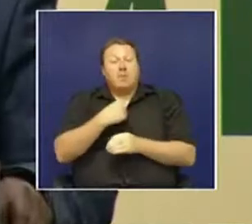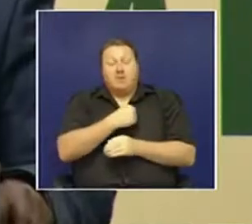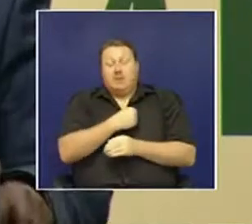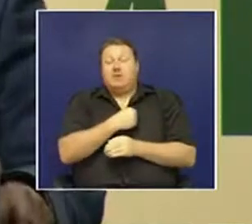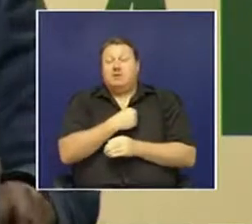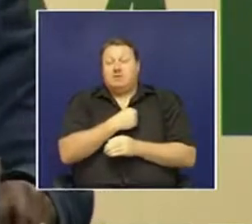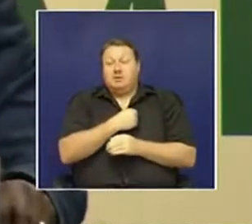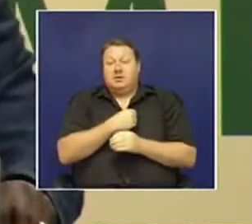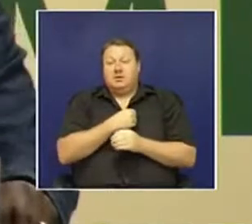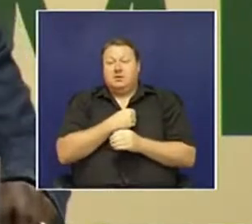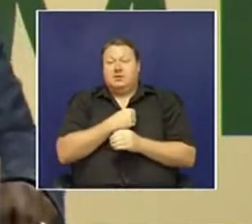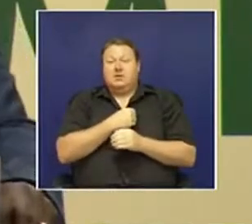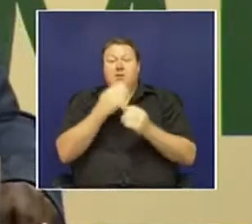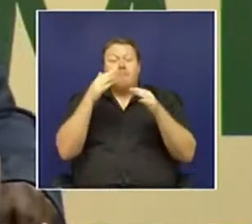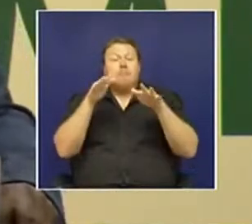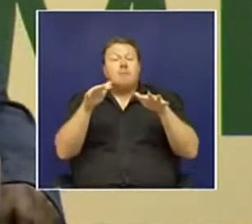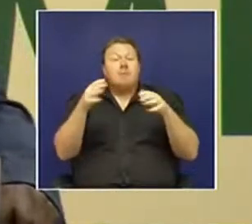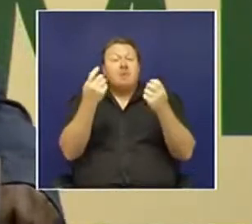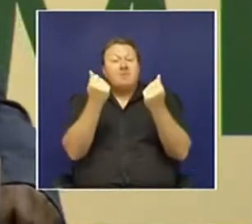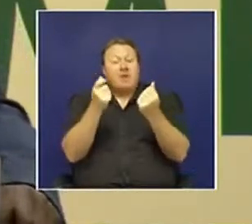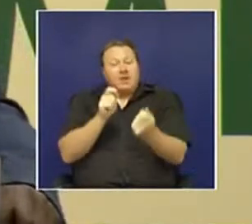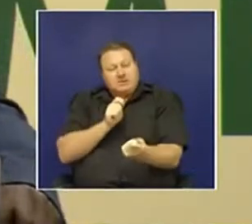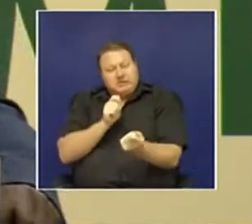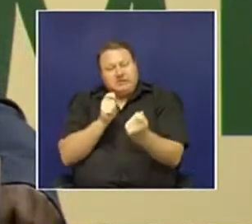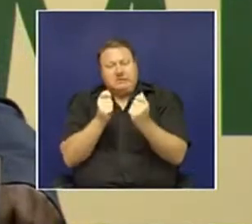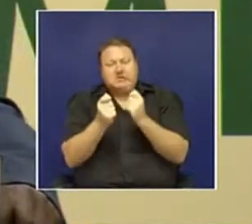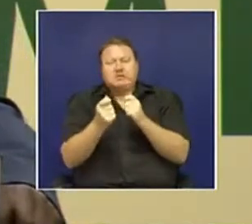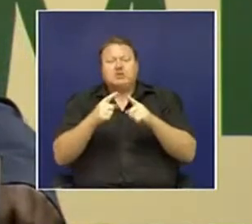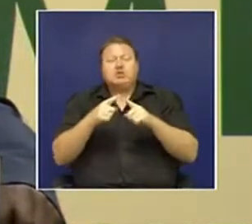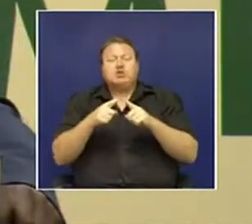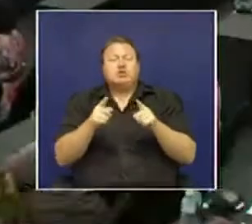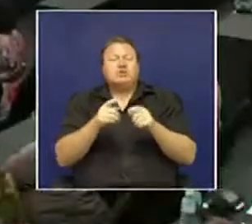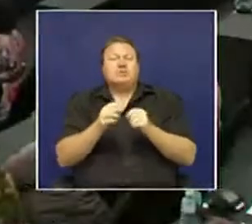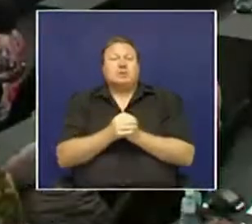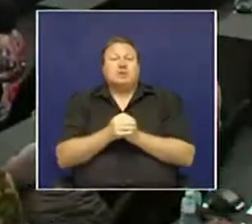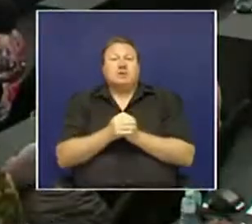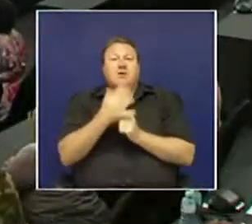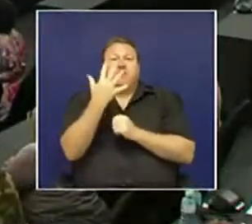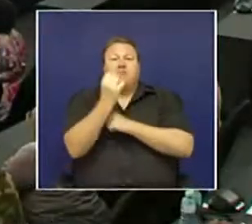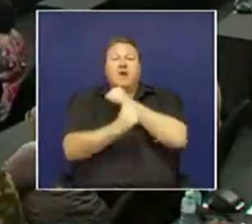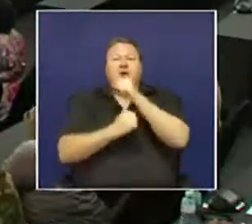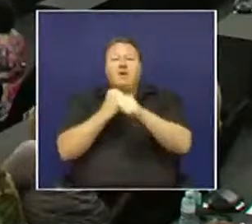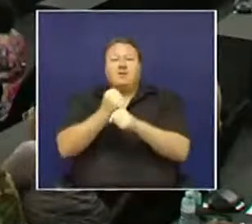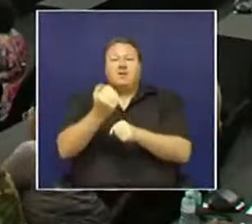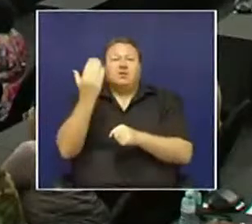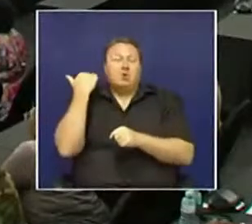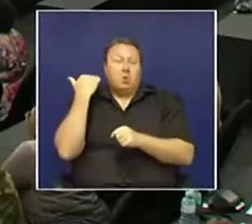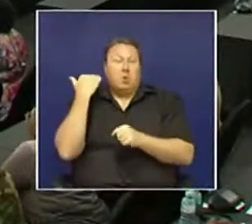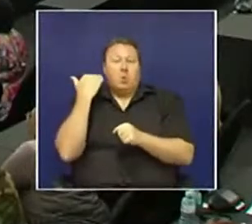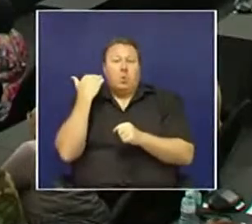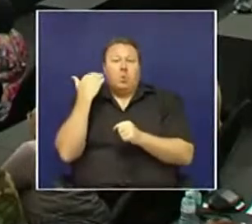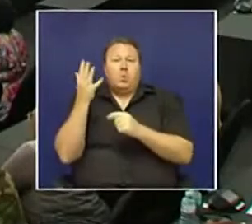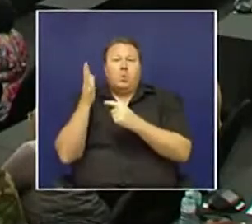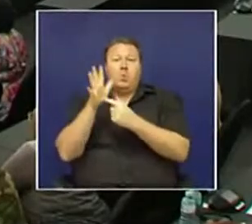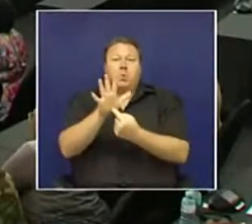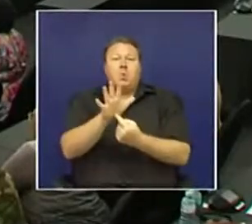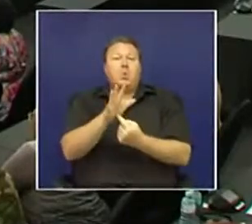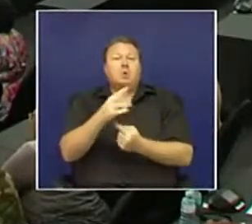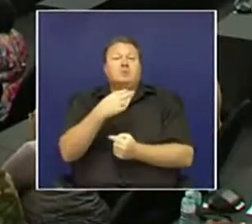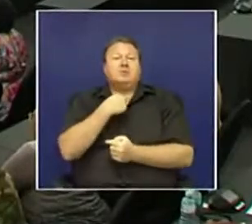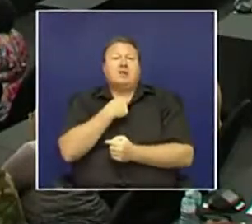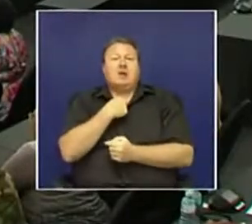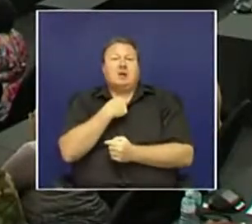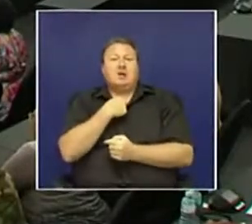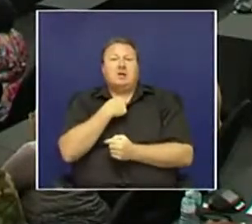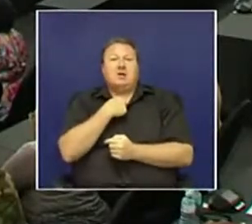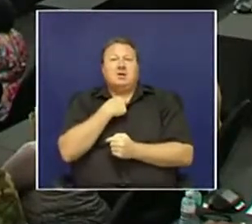our public finances. 5 years ago, the outlook was stark. State capture had hollowed